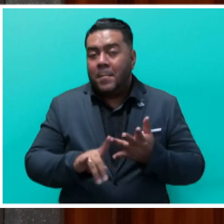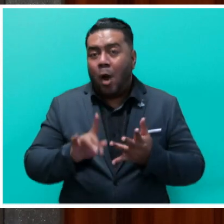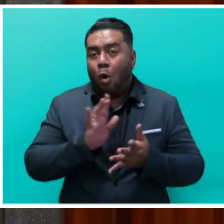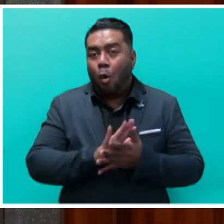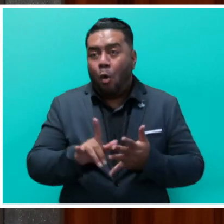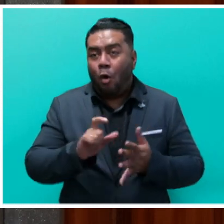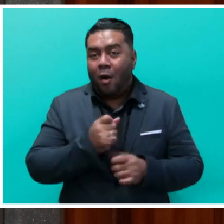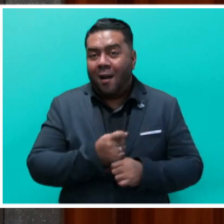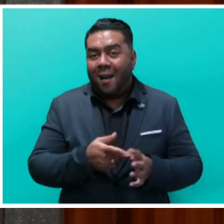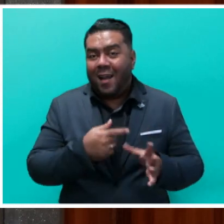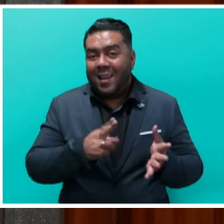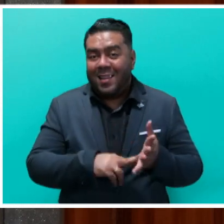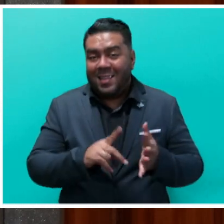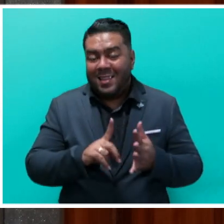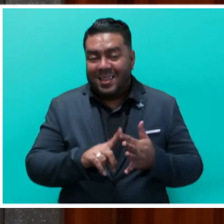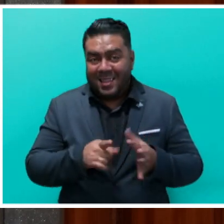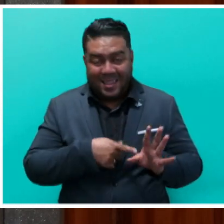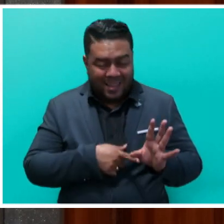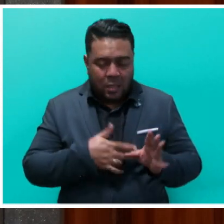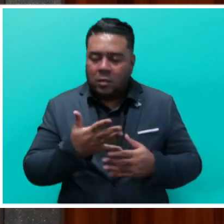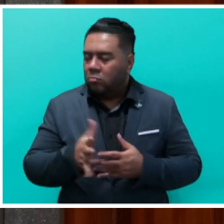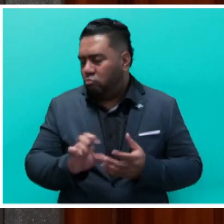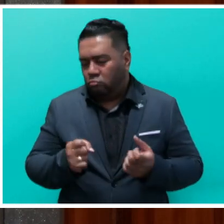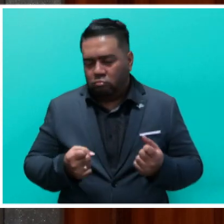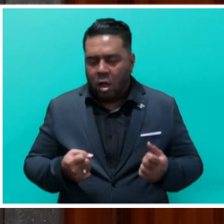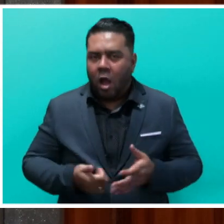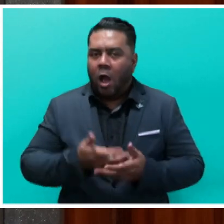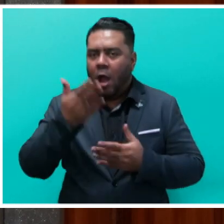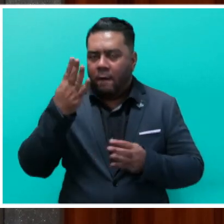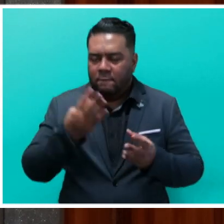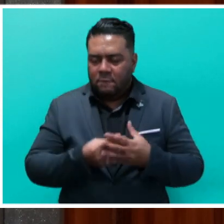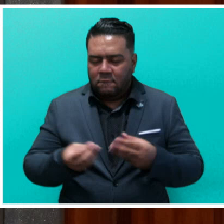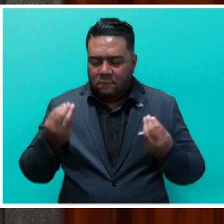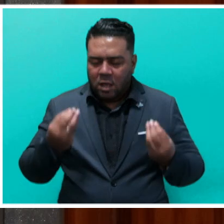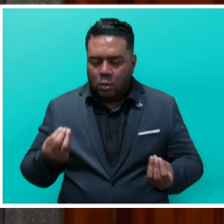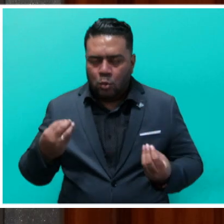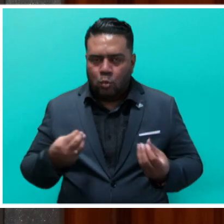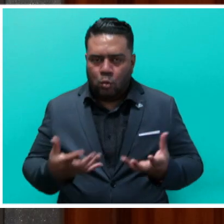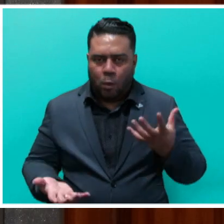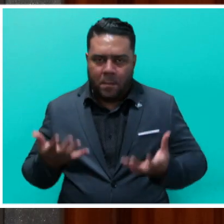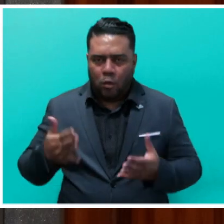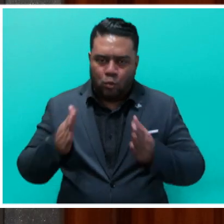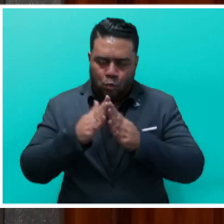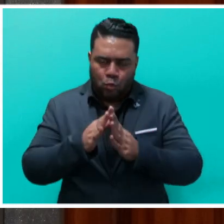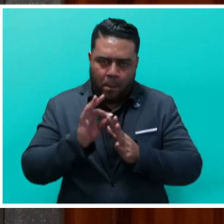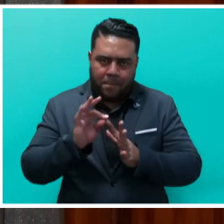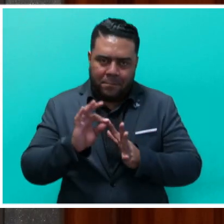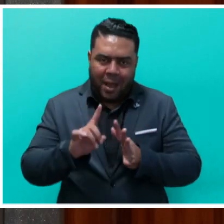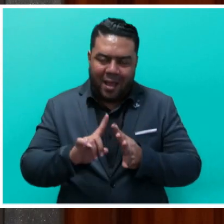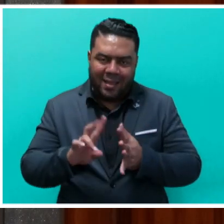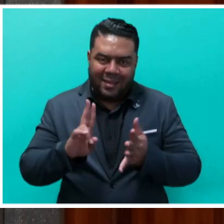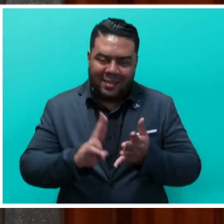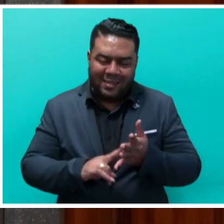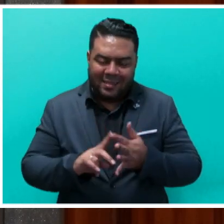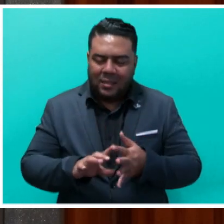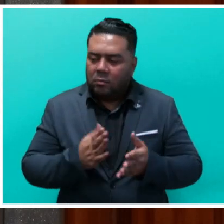to be higher value when compared to pine. Sandalwood, both our local species and the introduced ones, are much more valuable